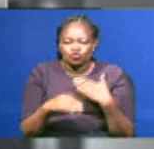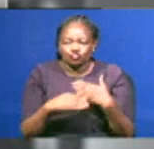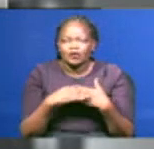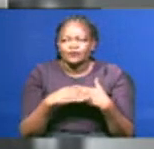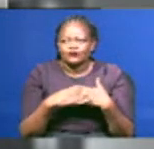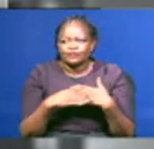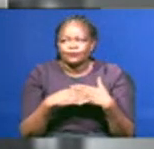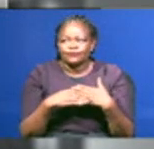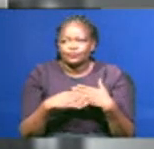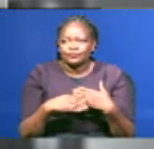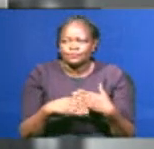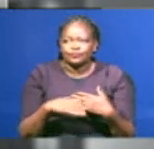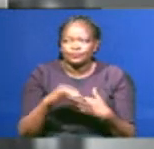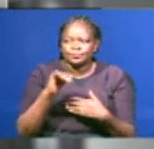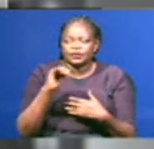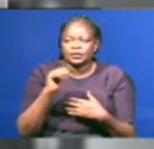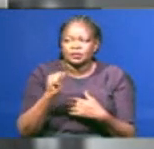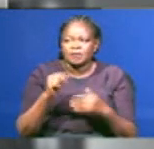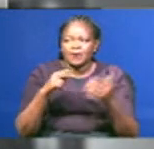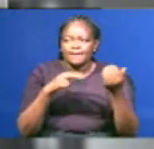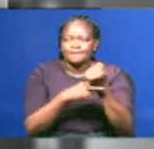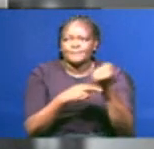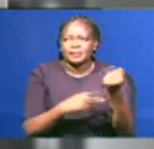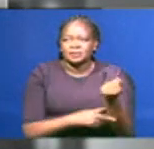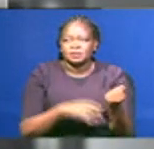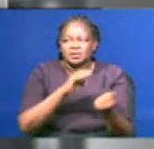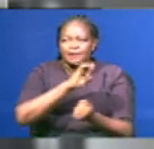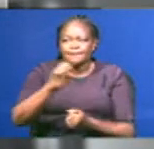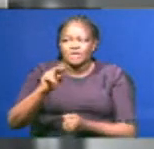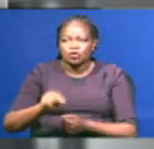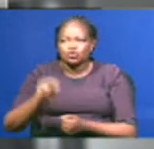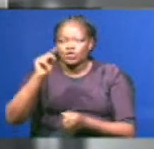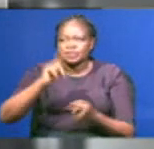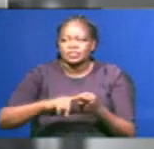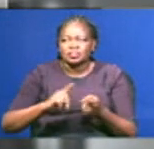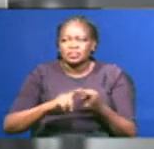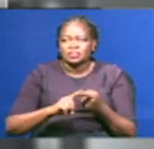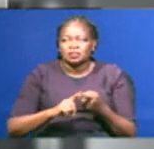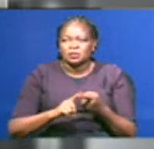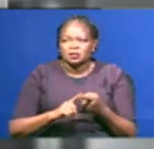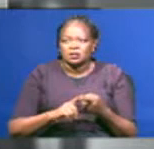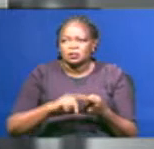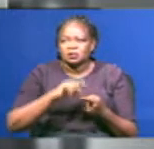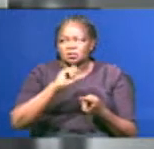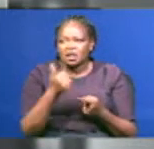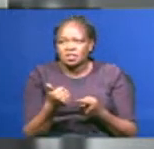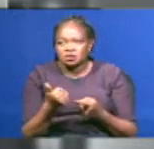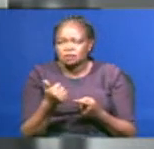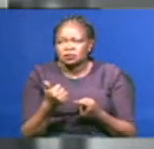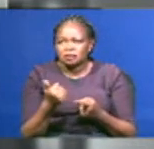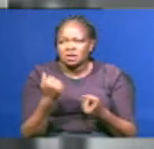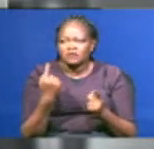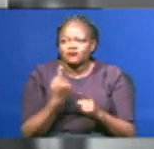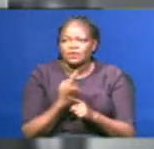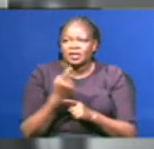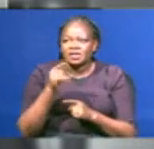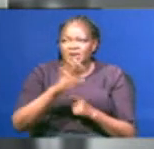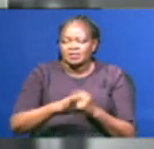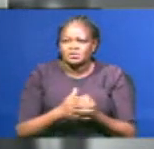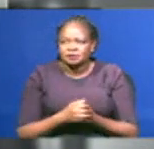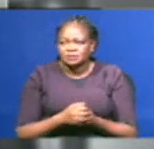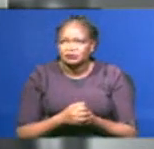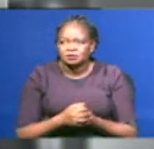Erira Bridge in Bereno. The bridge connects Evurori and Tawa divisions,